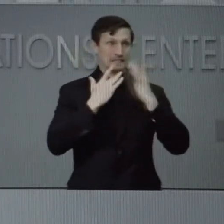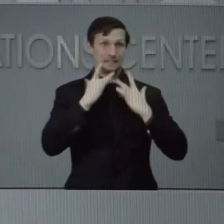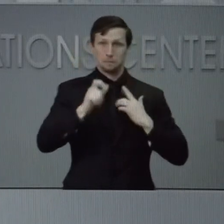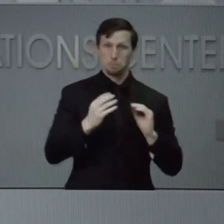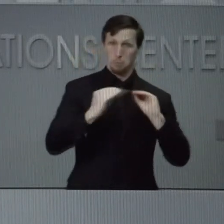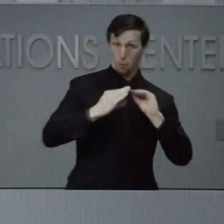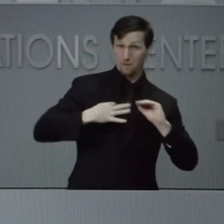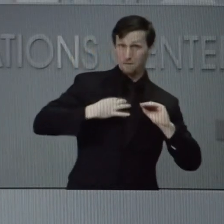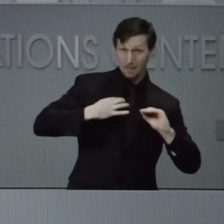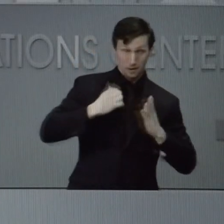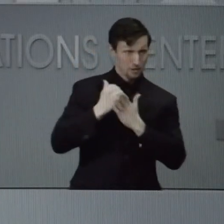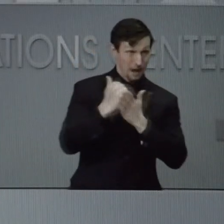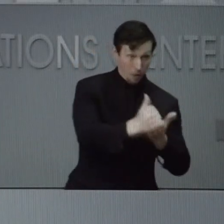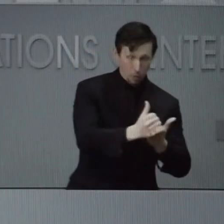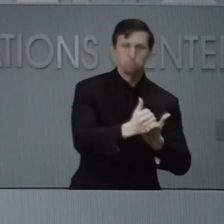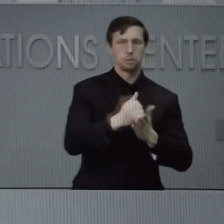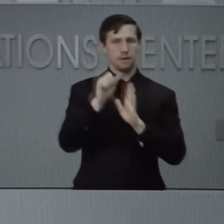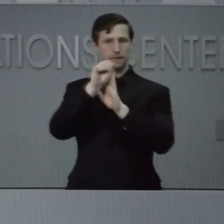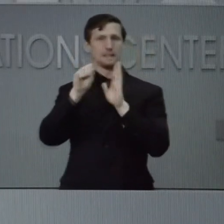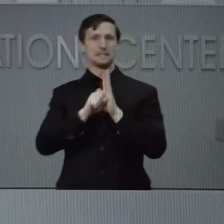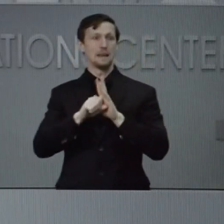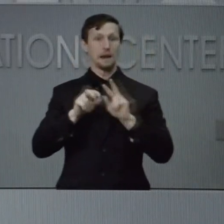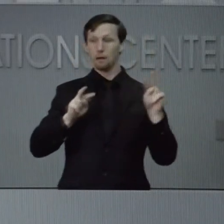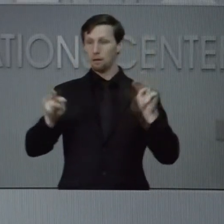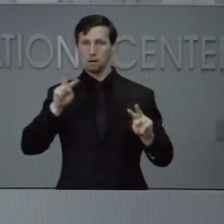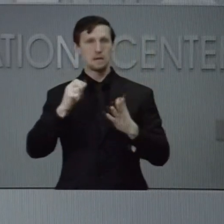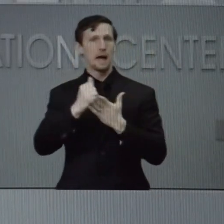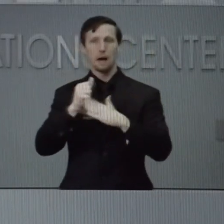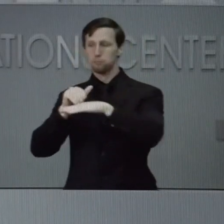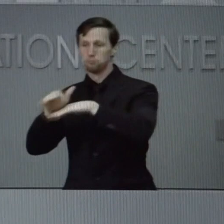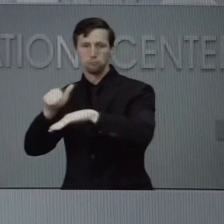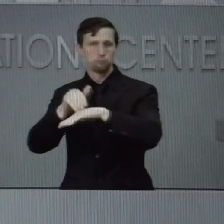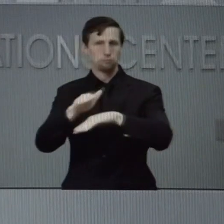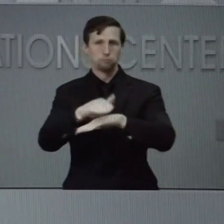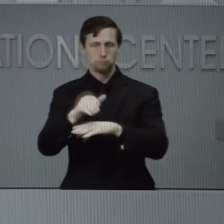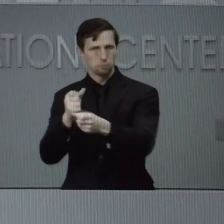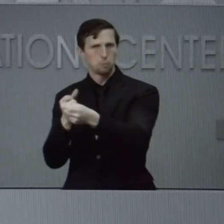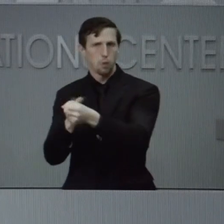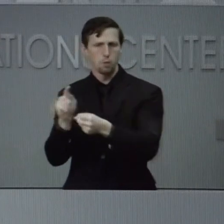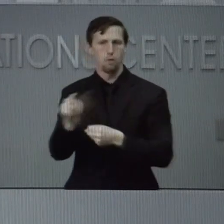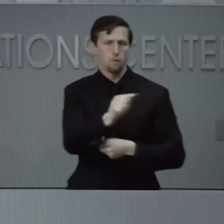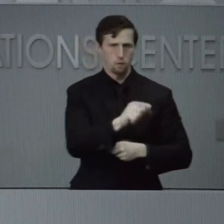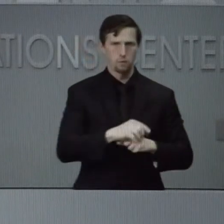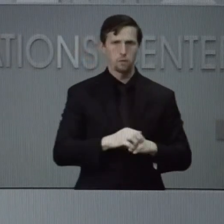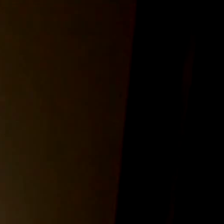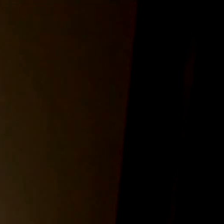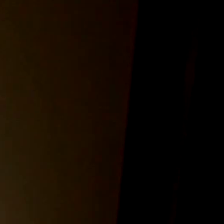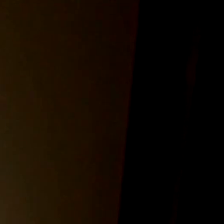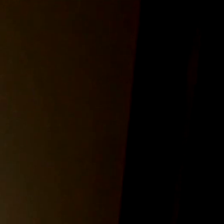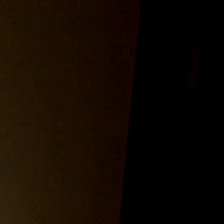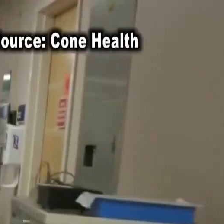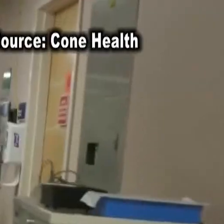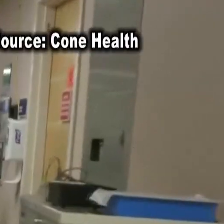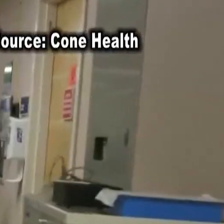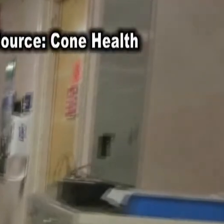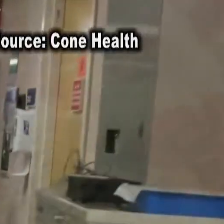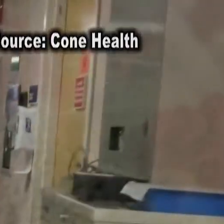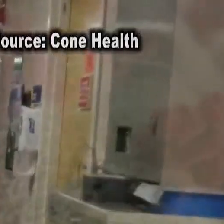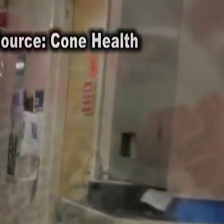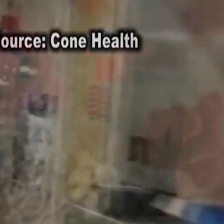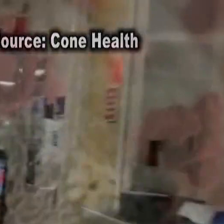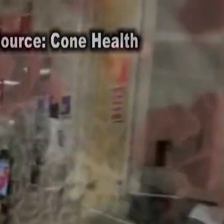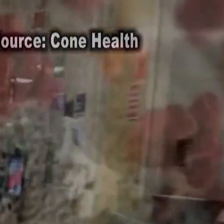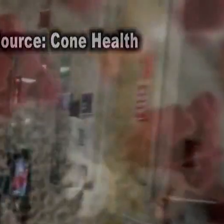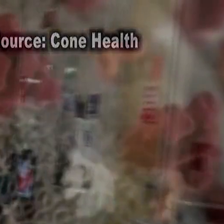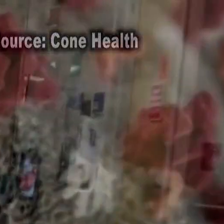and registration assistants, help answering phones, and materials to inform people about vaccines. Though not yet in the state,